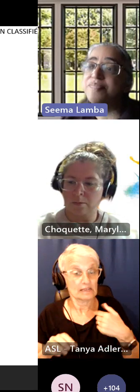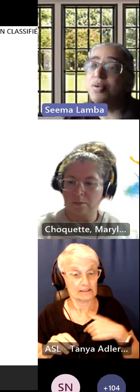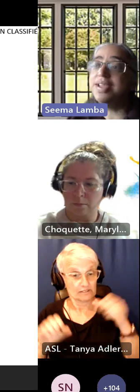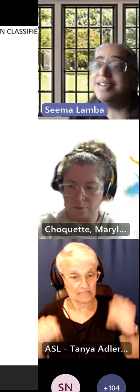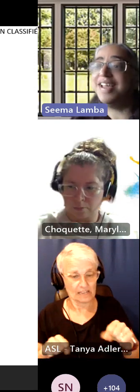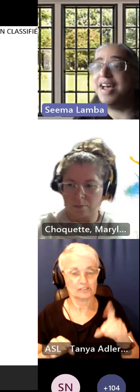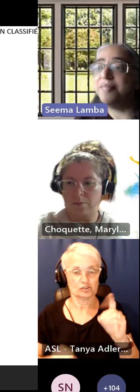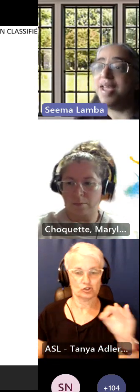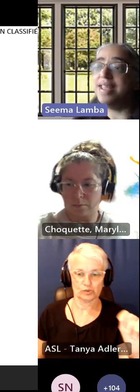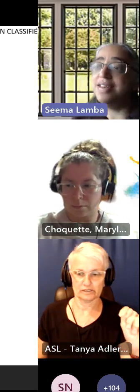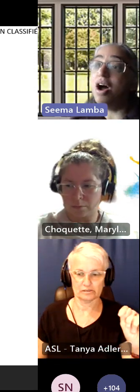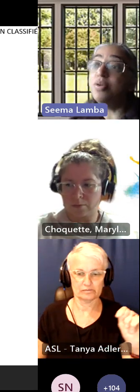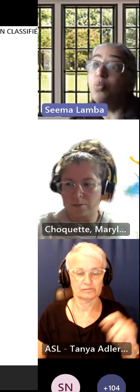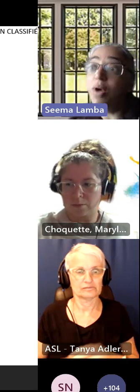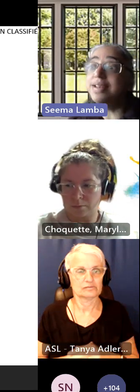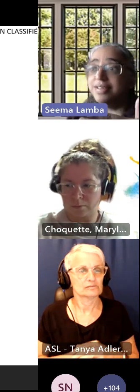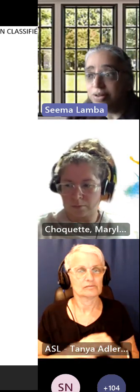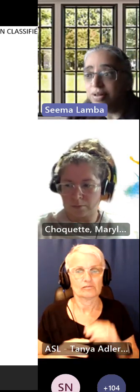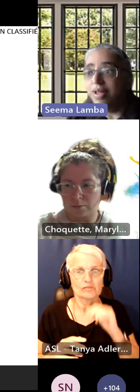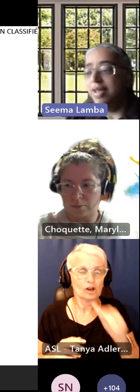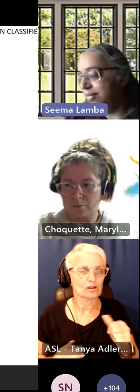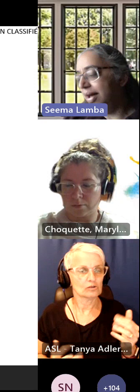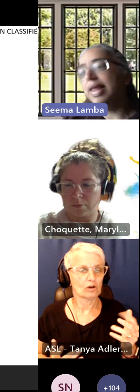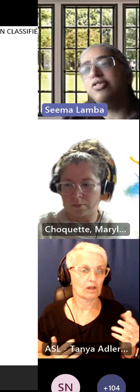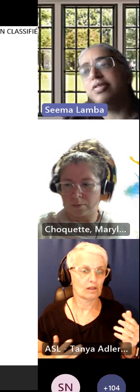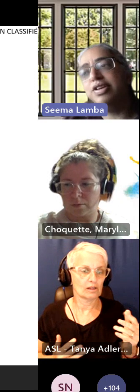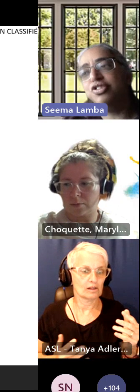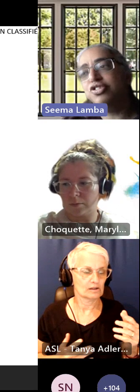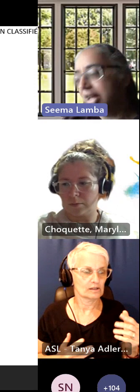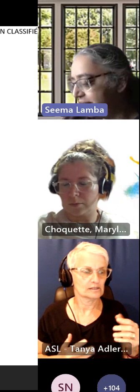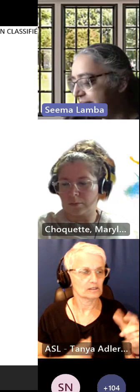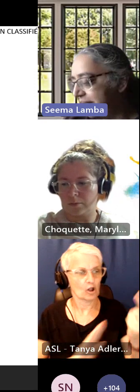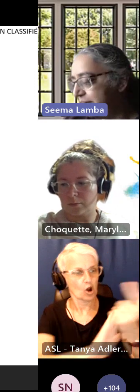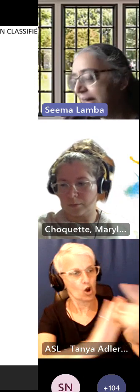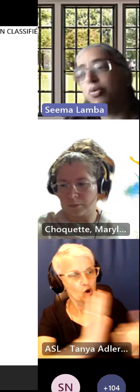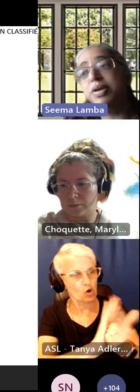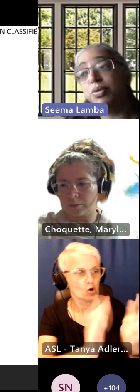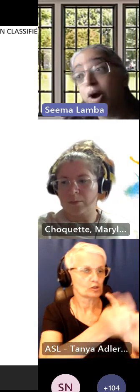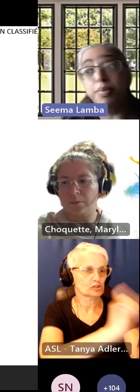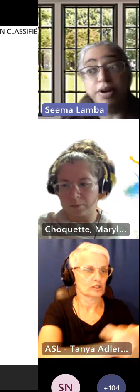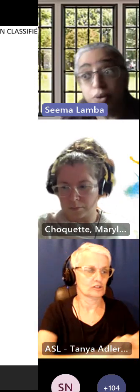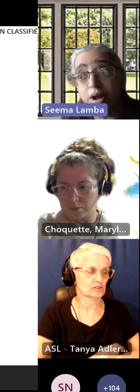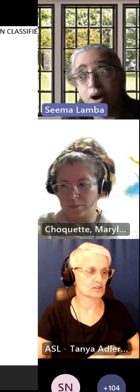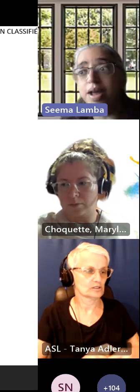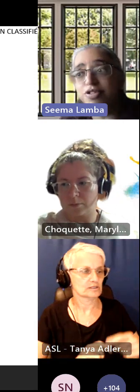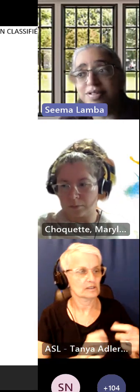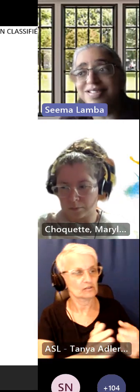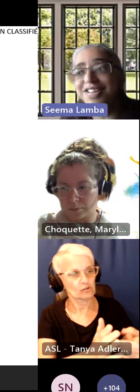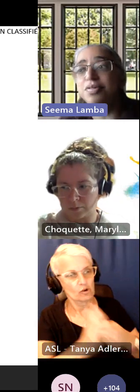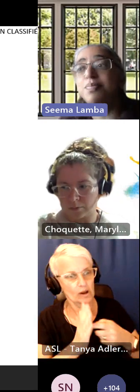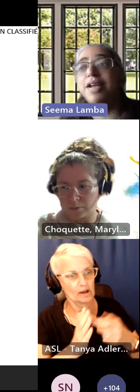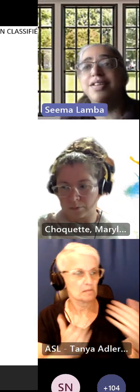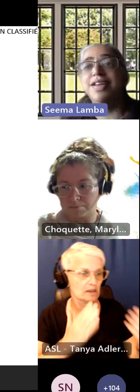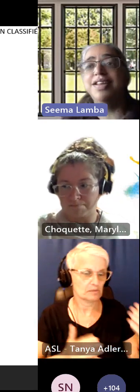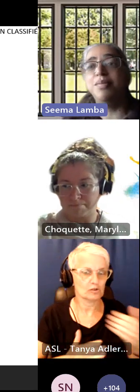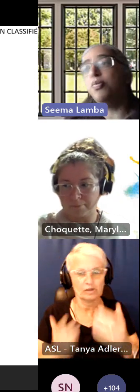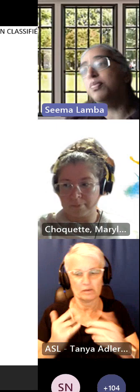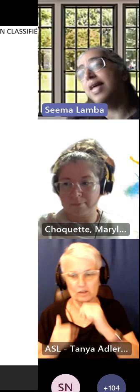it, right? And not wait until legislation changes and maybe that will be a requirement or not. I'm just,